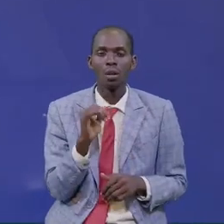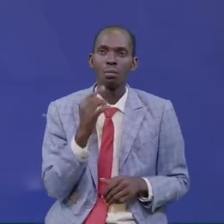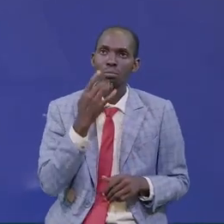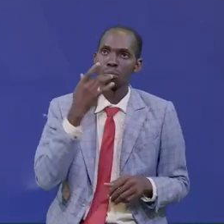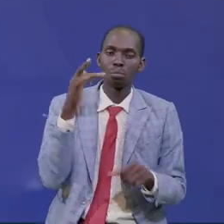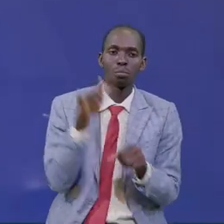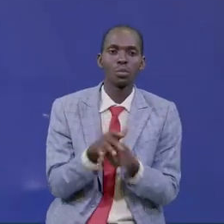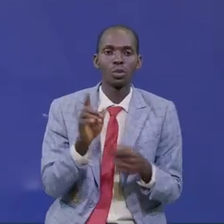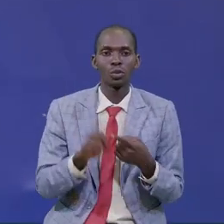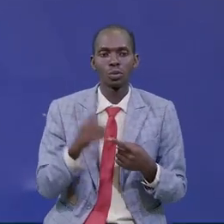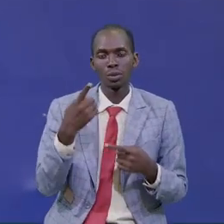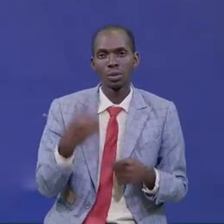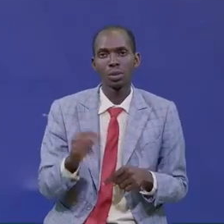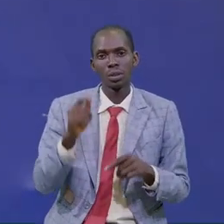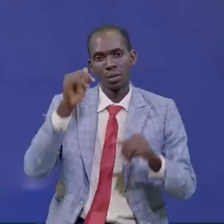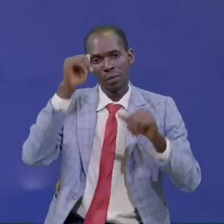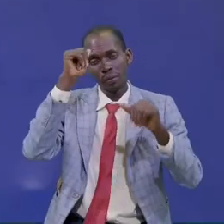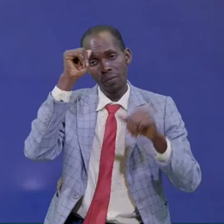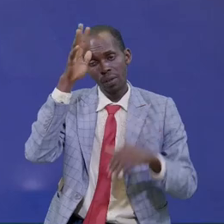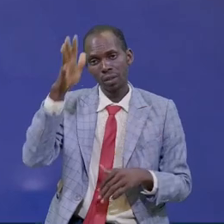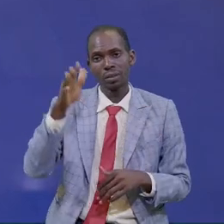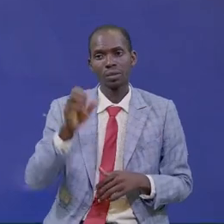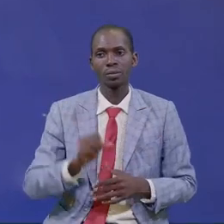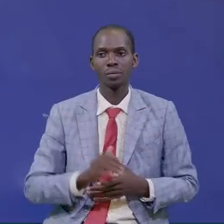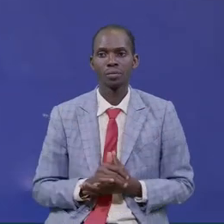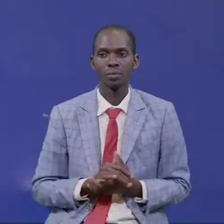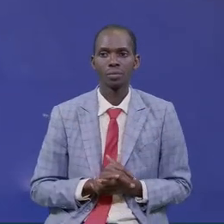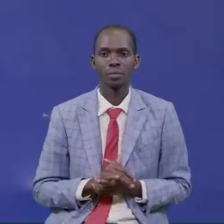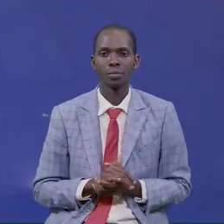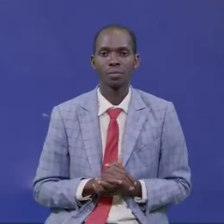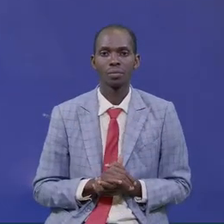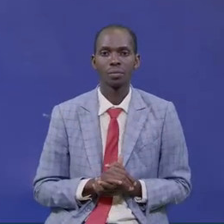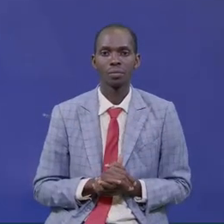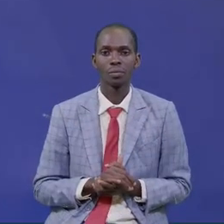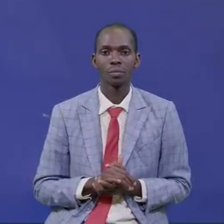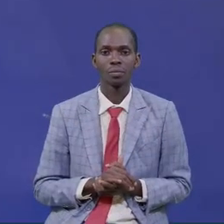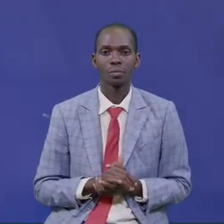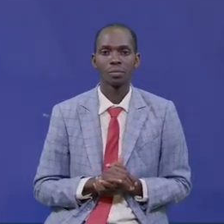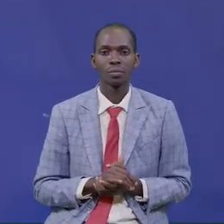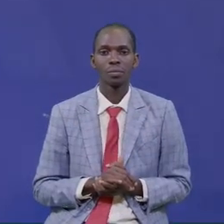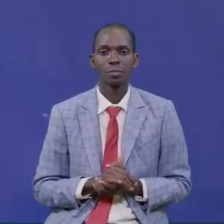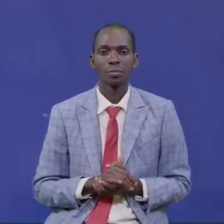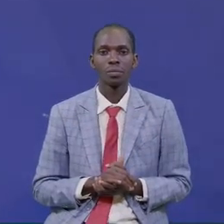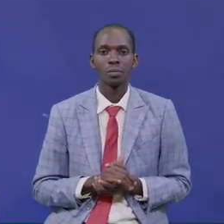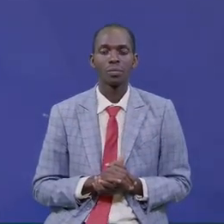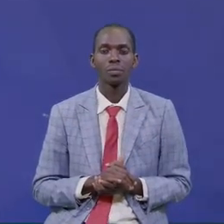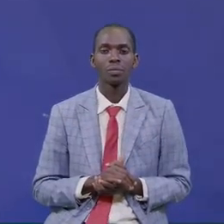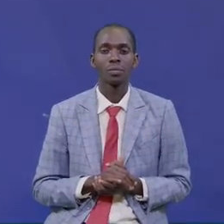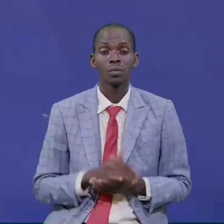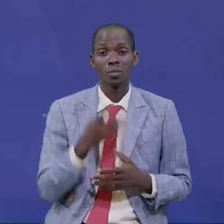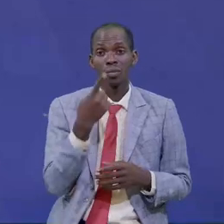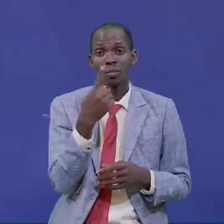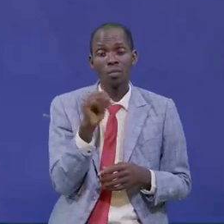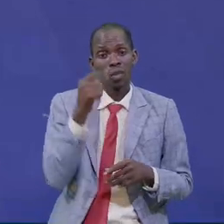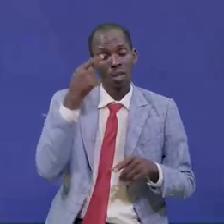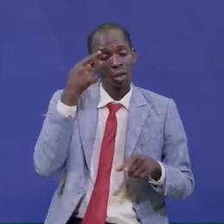fathers. L'Éternel ton Dieu gardera envers toi l'alliance et la miséricorde qu'il a